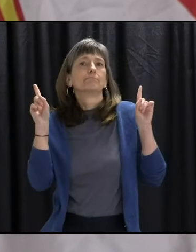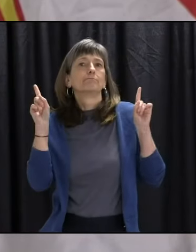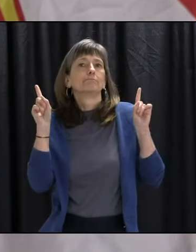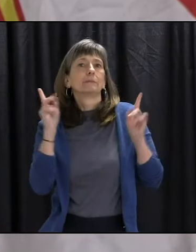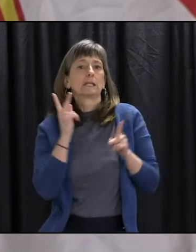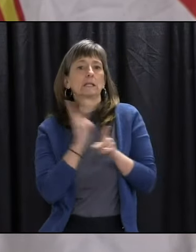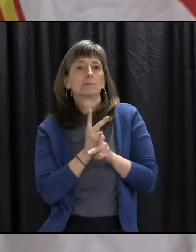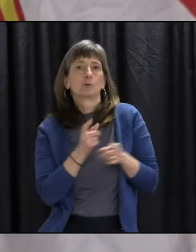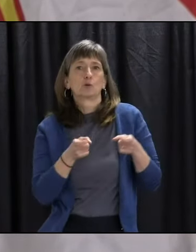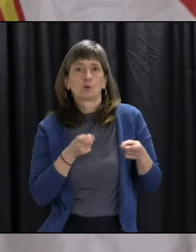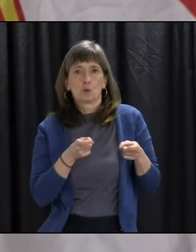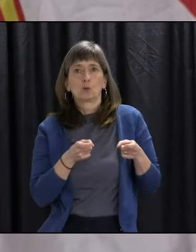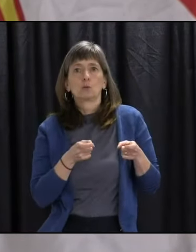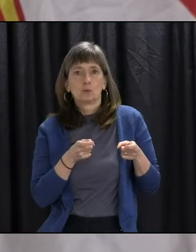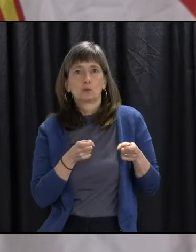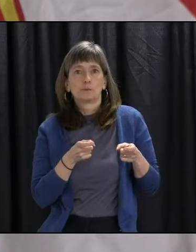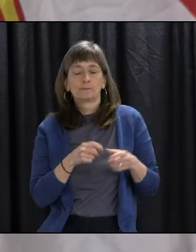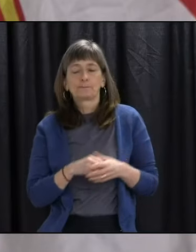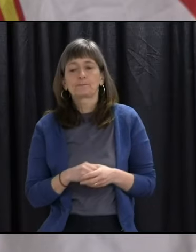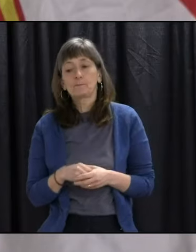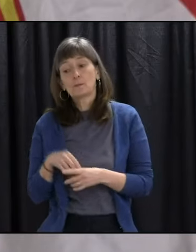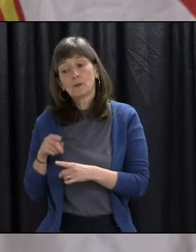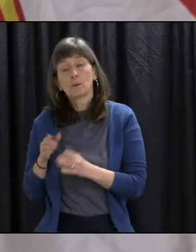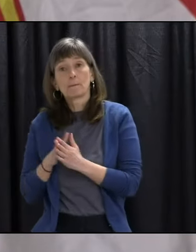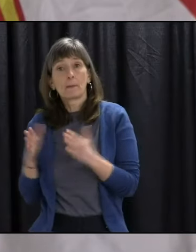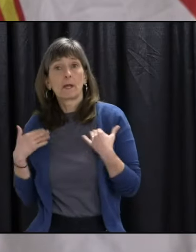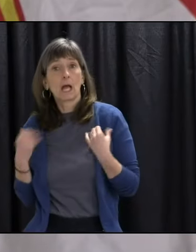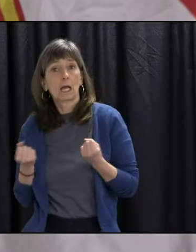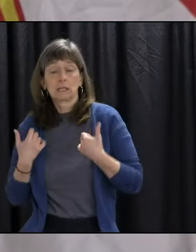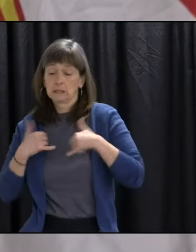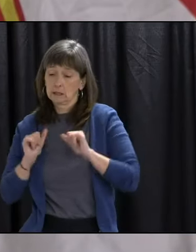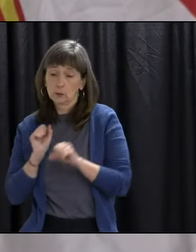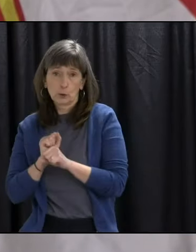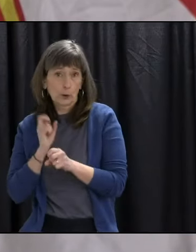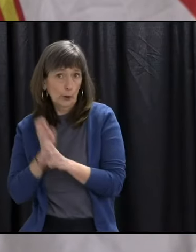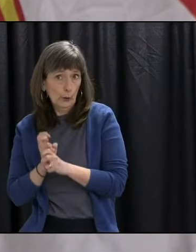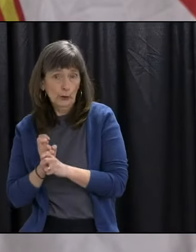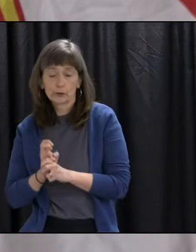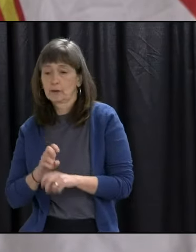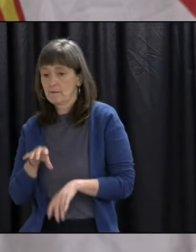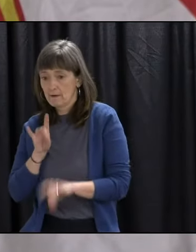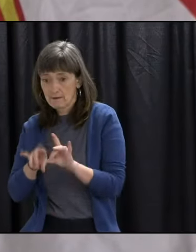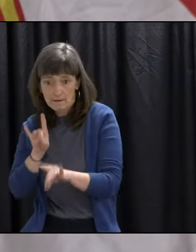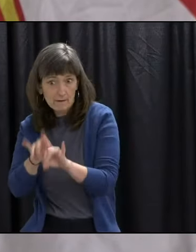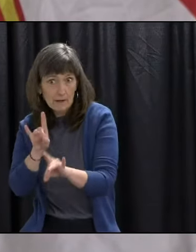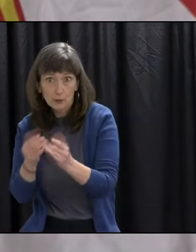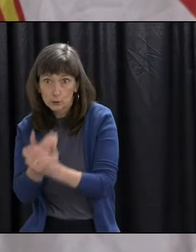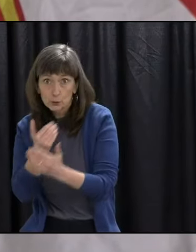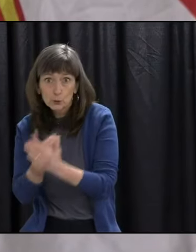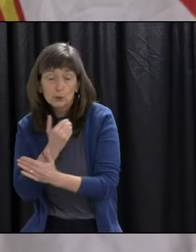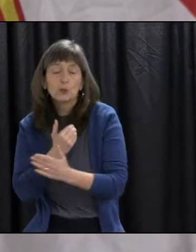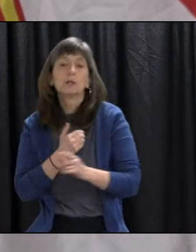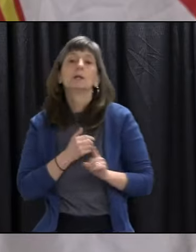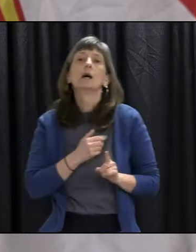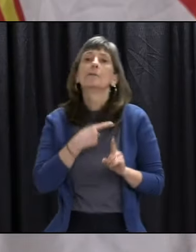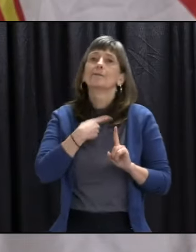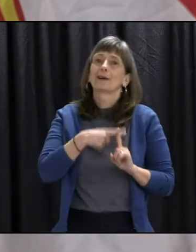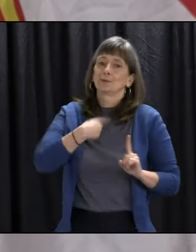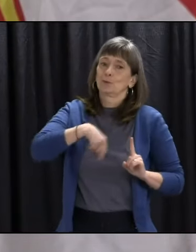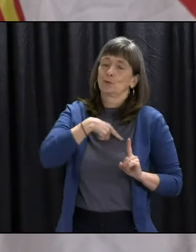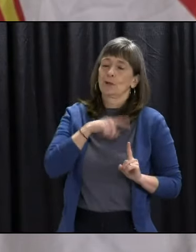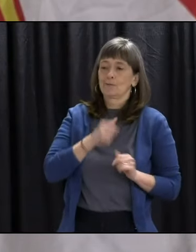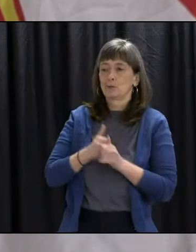While our public health officials continue to do their work, we must all continue to do ours as well. Please stay at home as much as